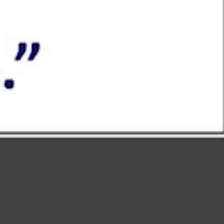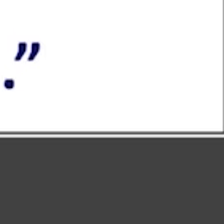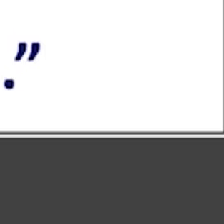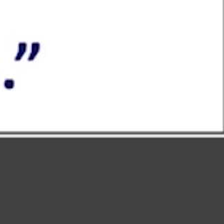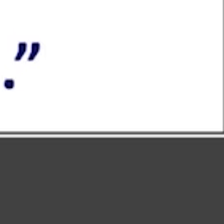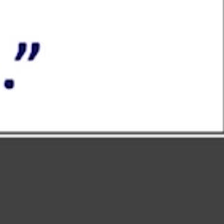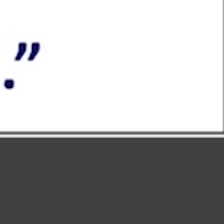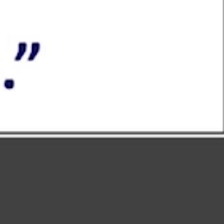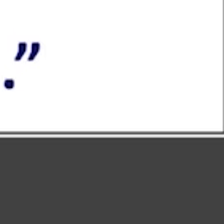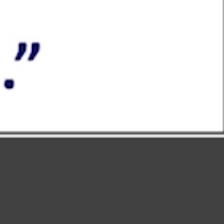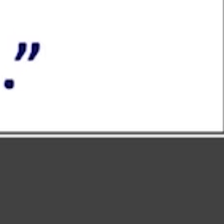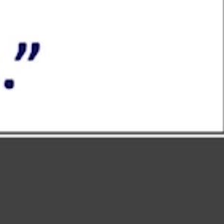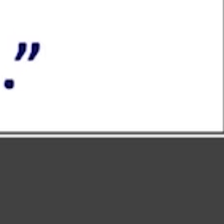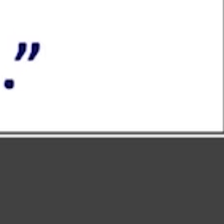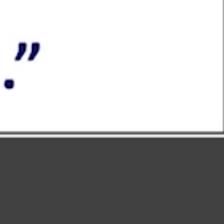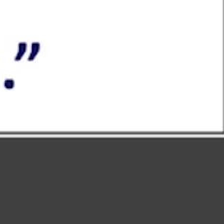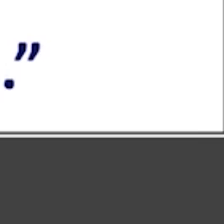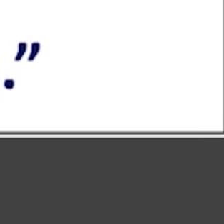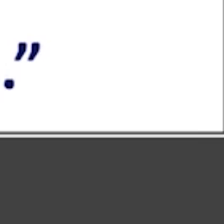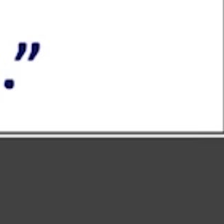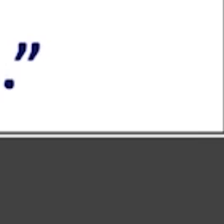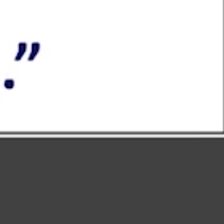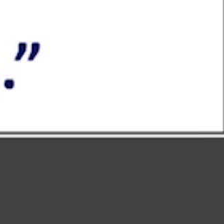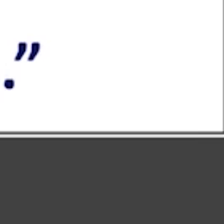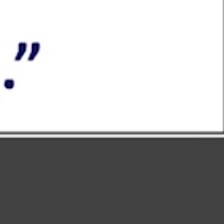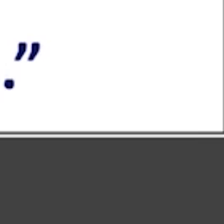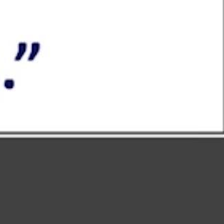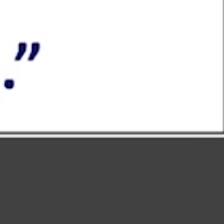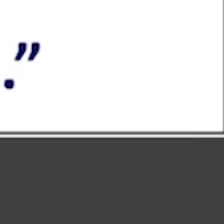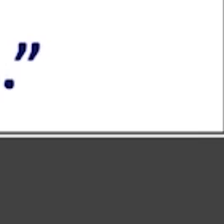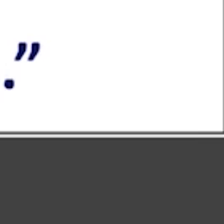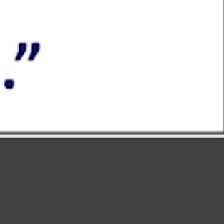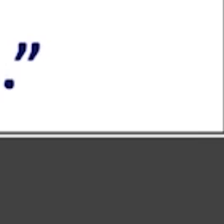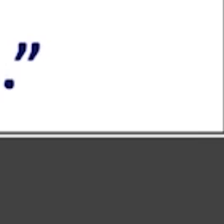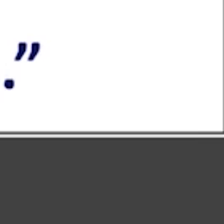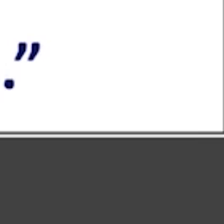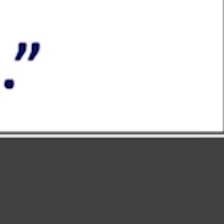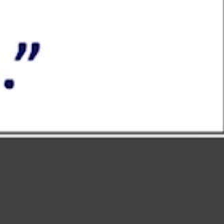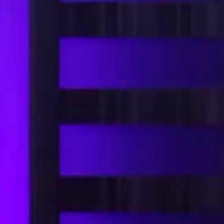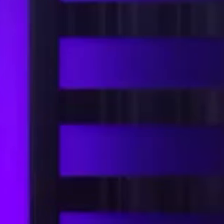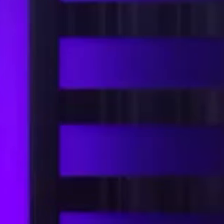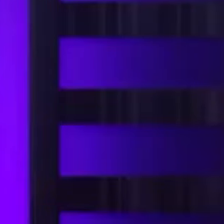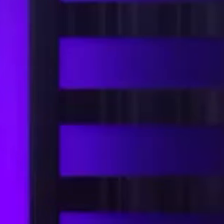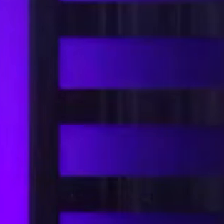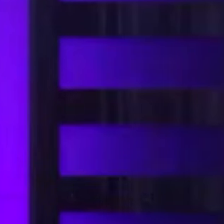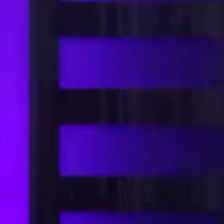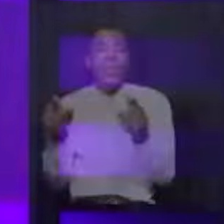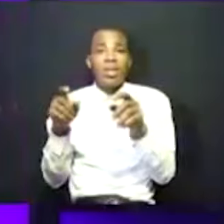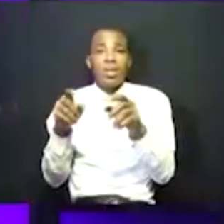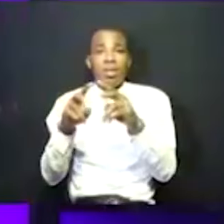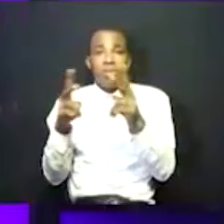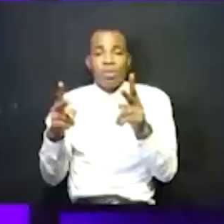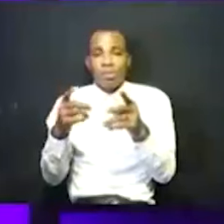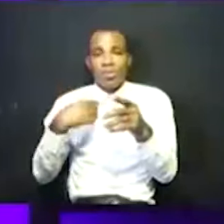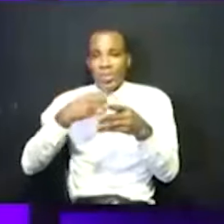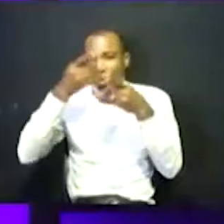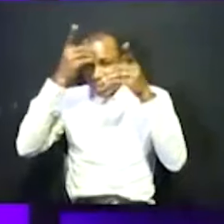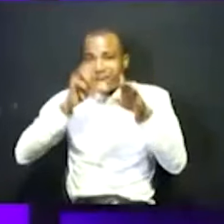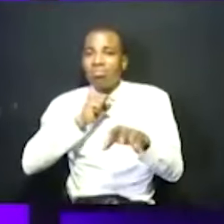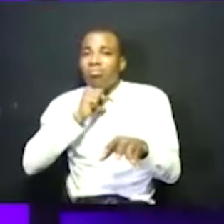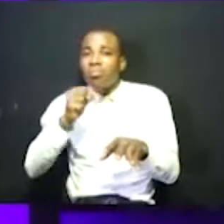theory lends itself to a lot of excuses to human behavior. Sa nyansa su anyina so se